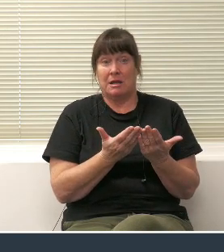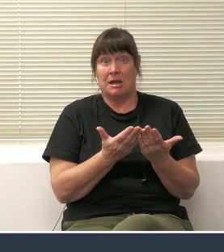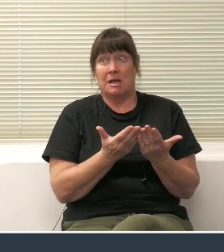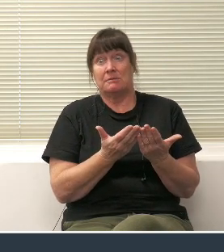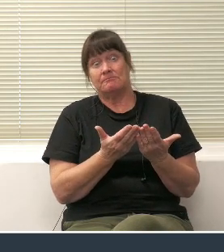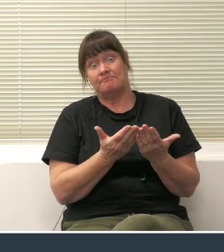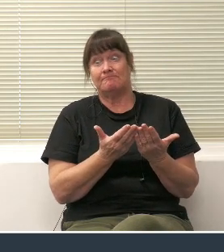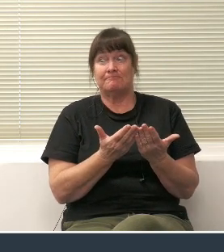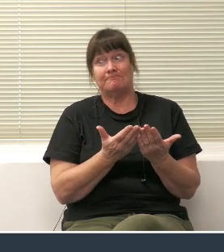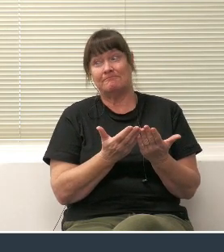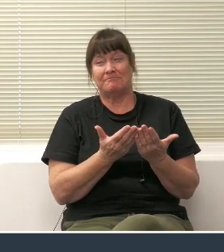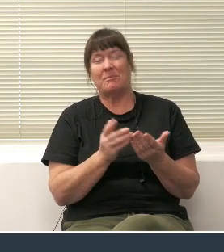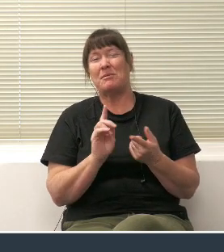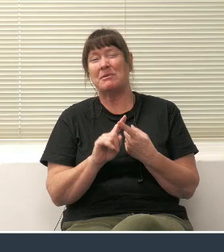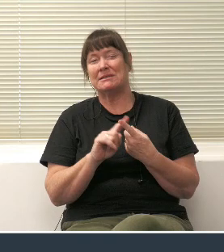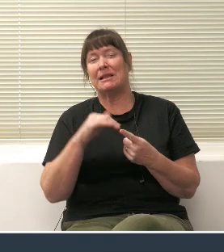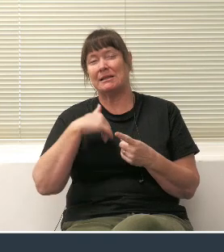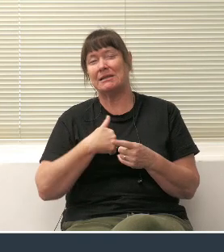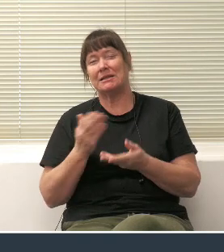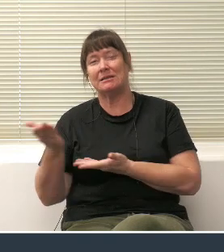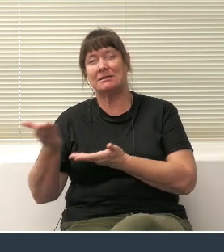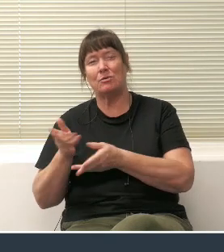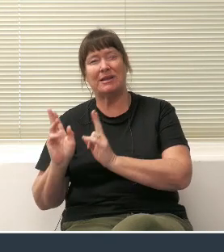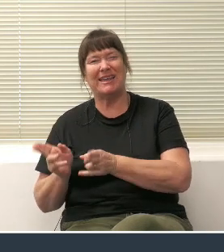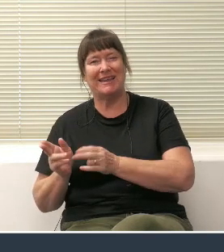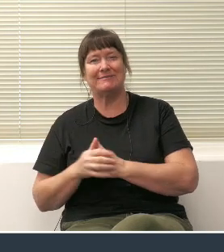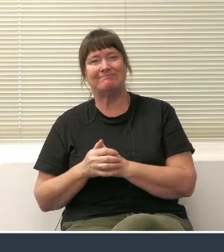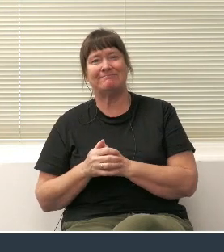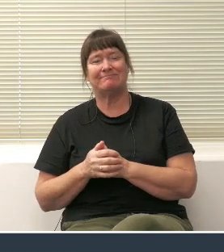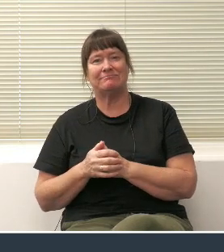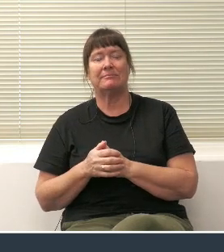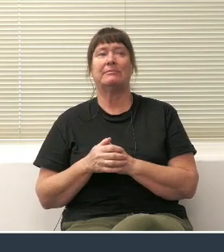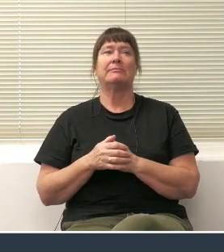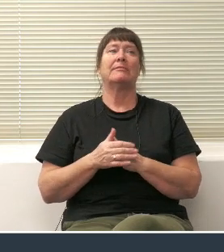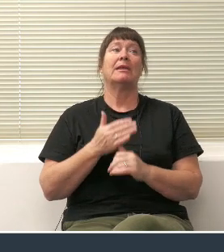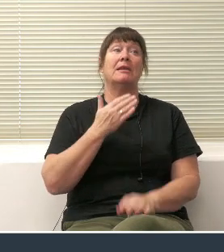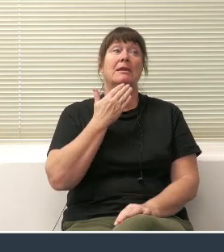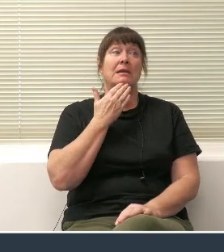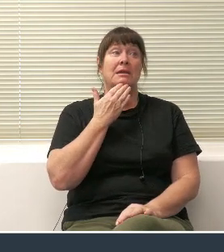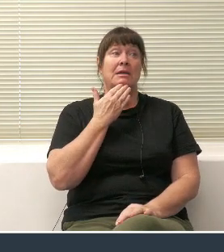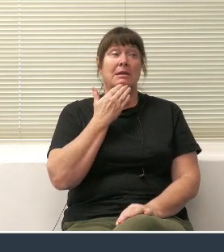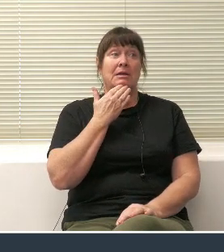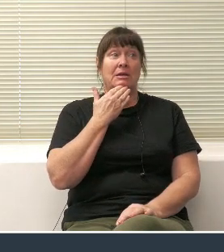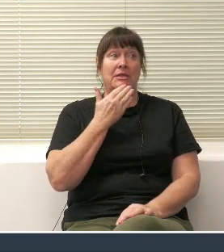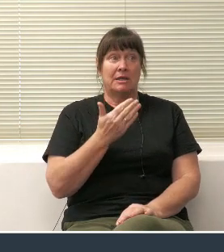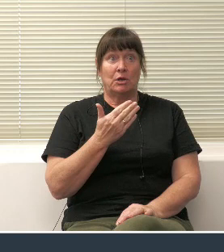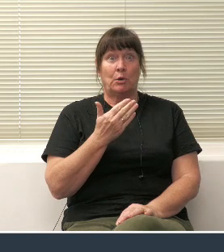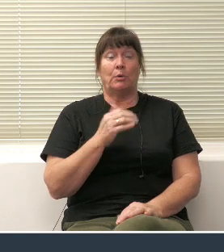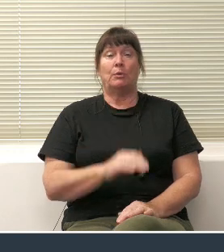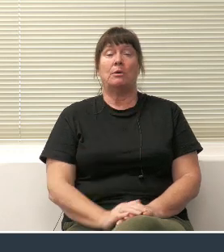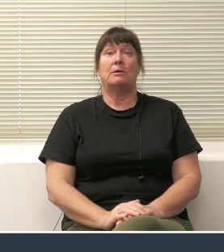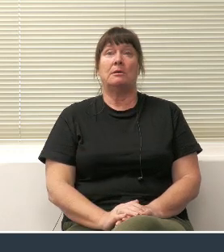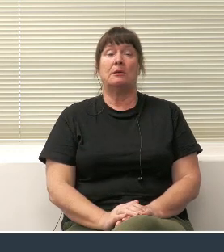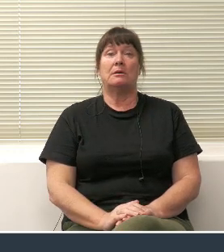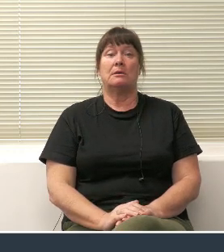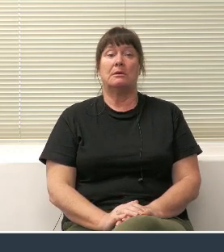there might be the need to do some further consultation. Thank you, Mayor Wise. And Chris, I